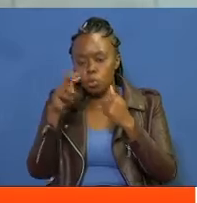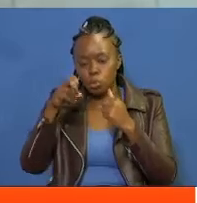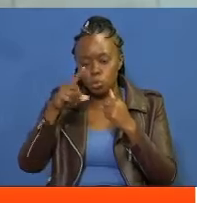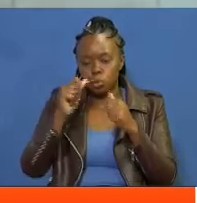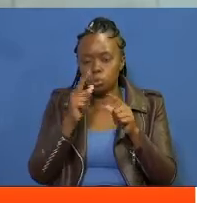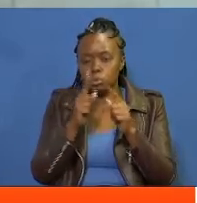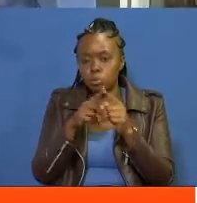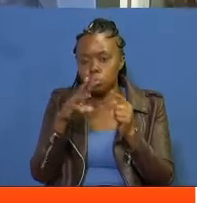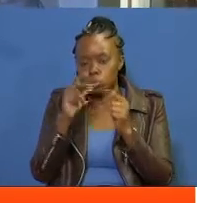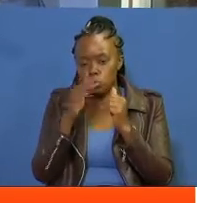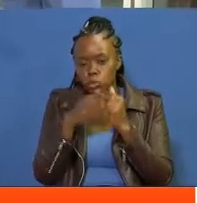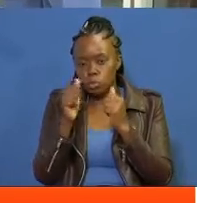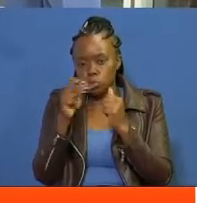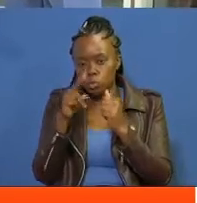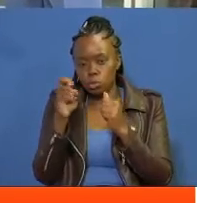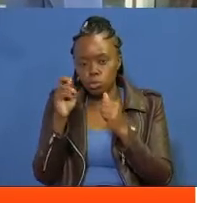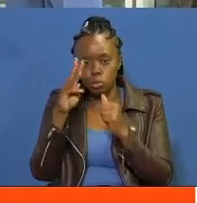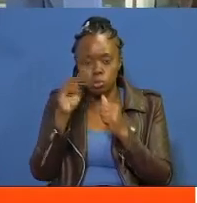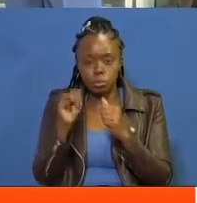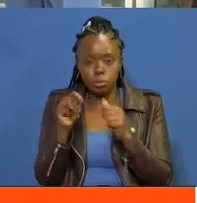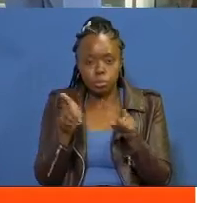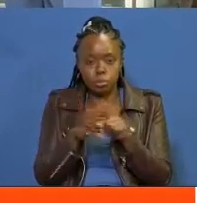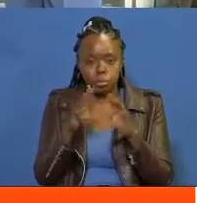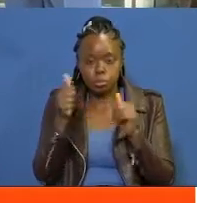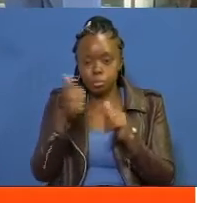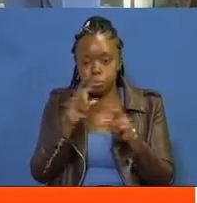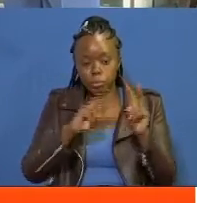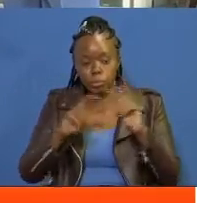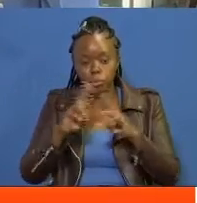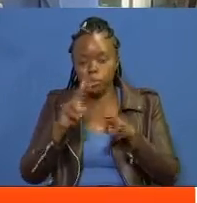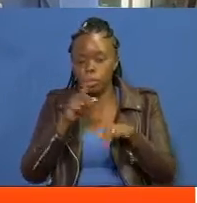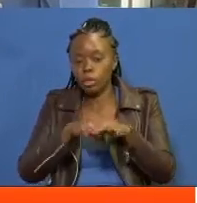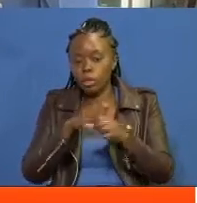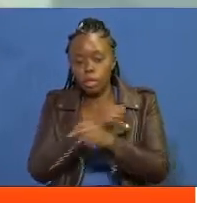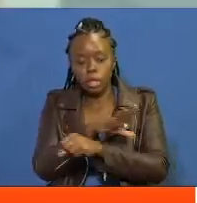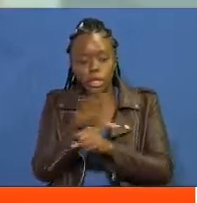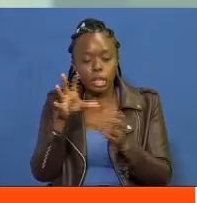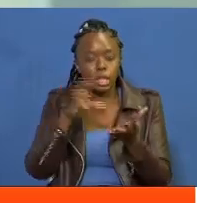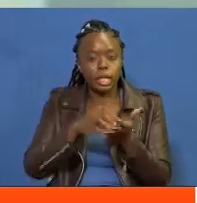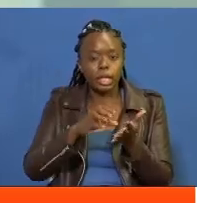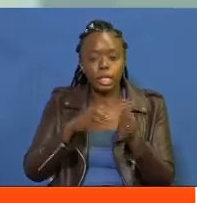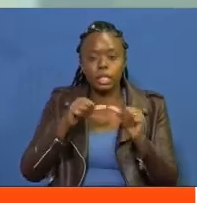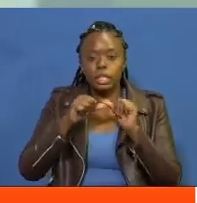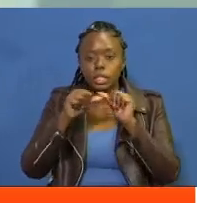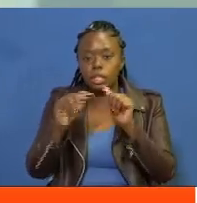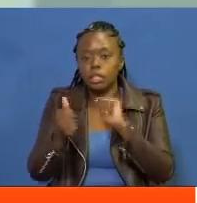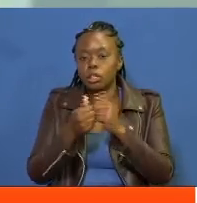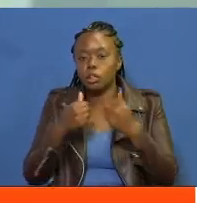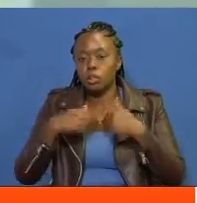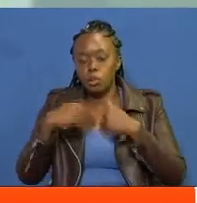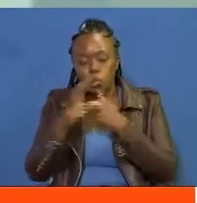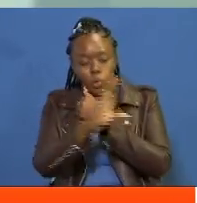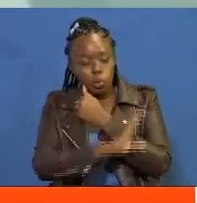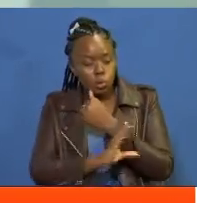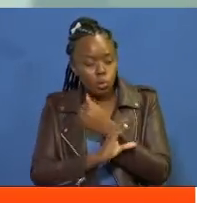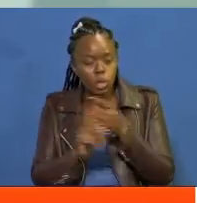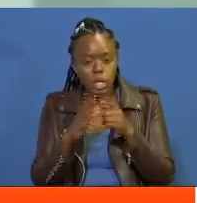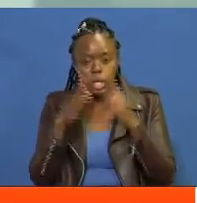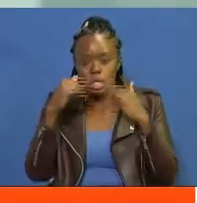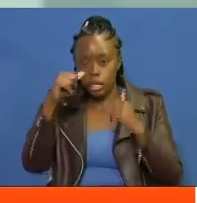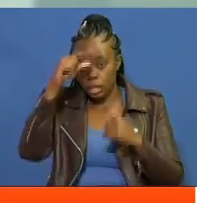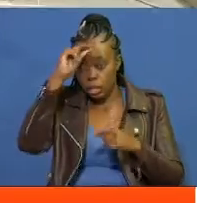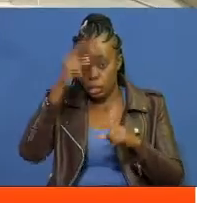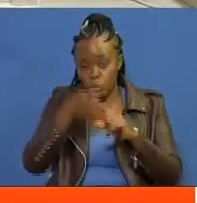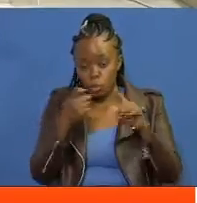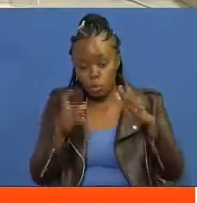a.m. Been placed before, and yet we have seen as COVID-19 cases continues to escalate in the country, government through